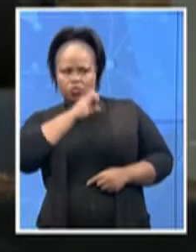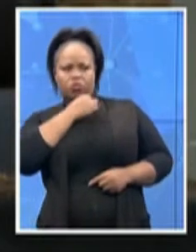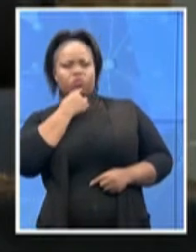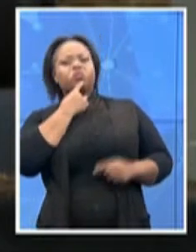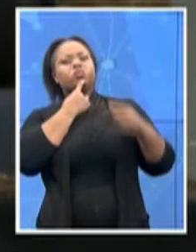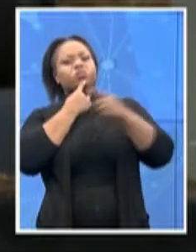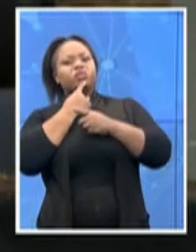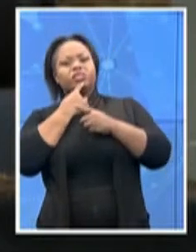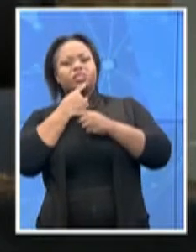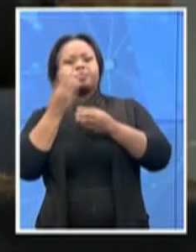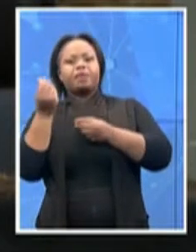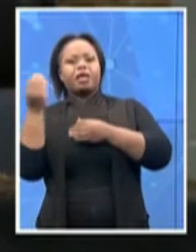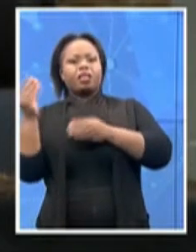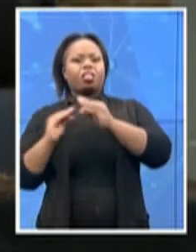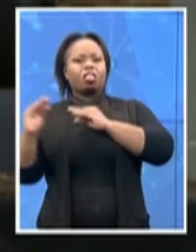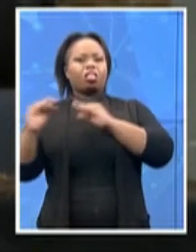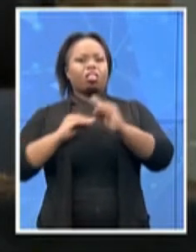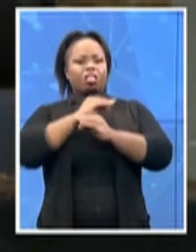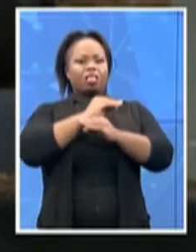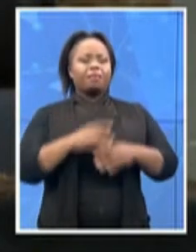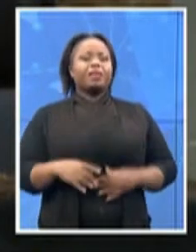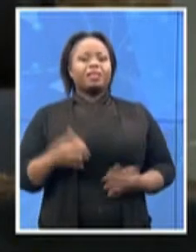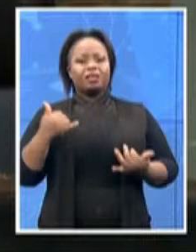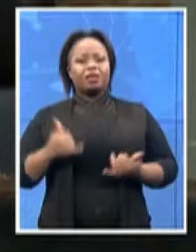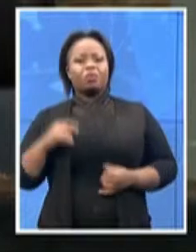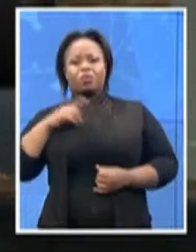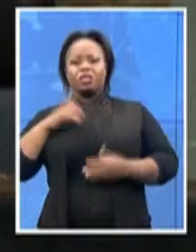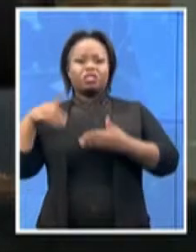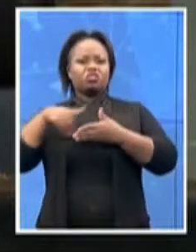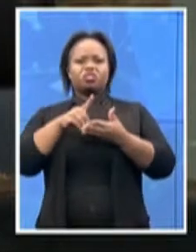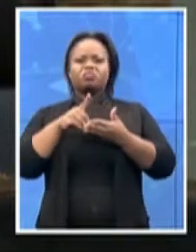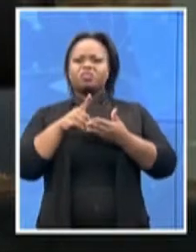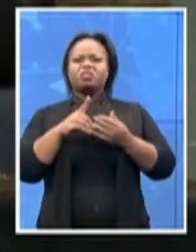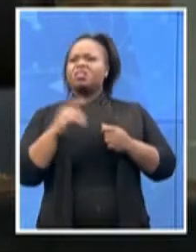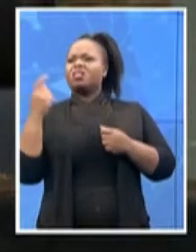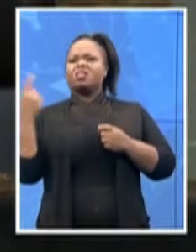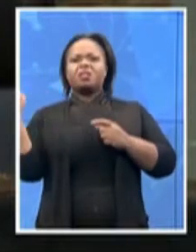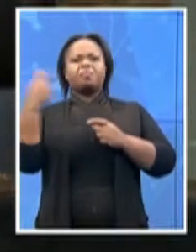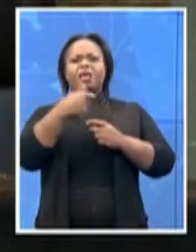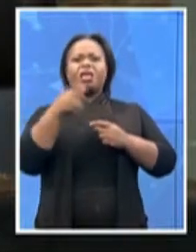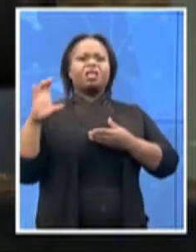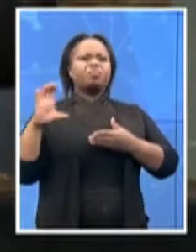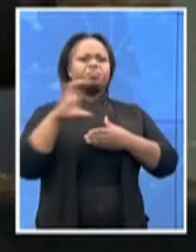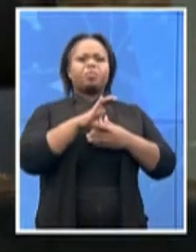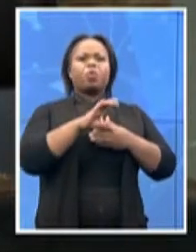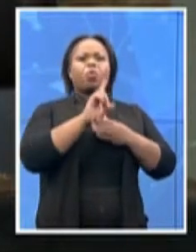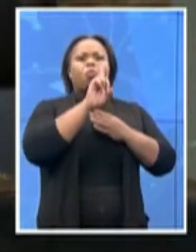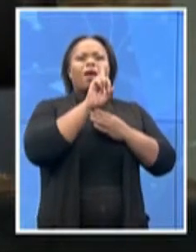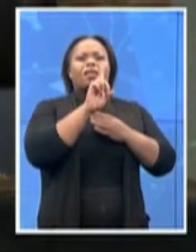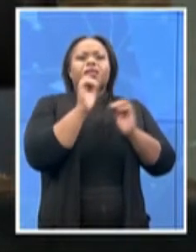through only one account and not several intermediaries.